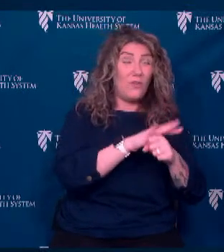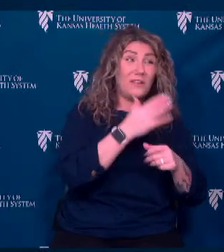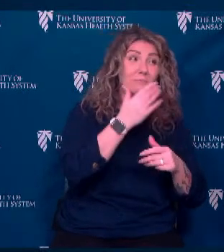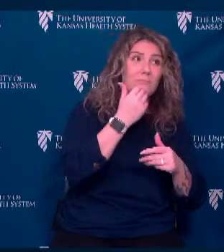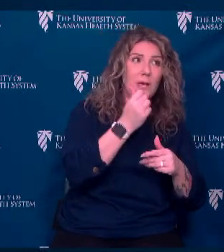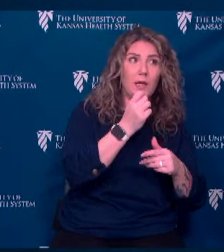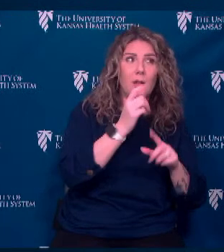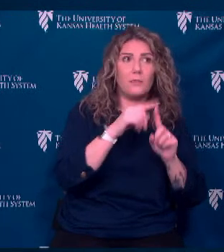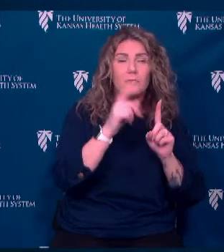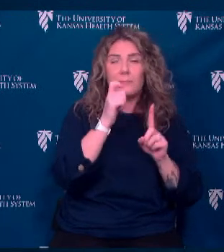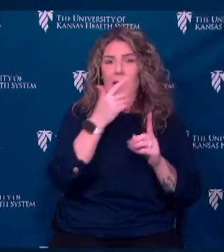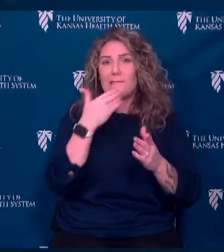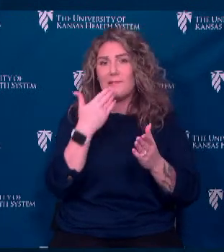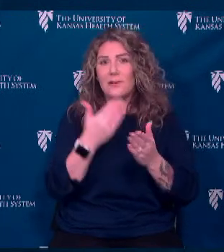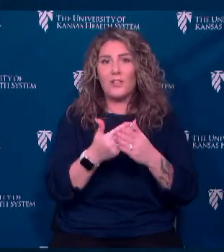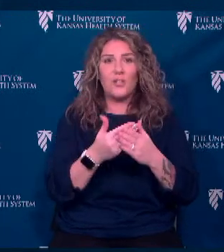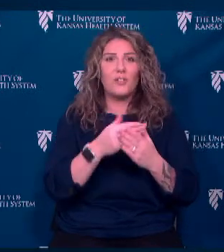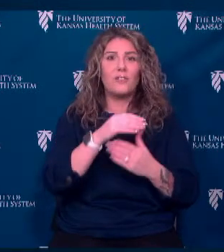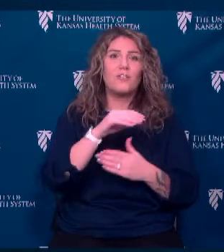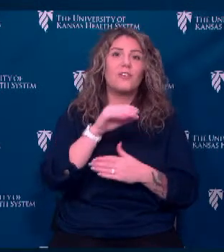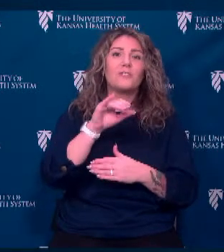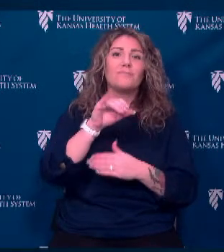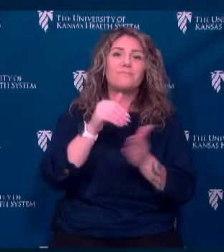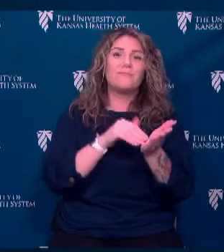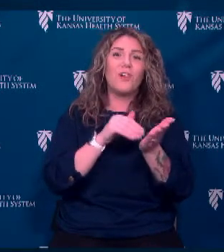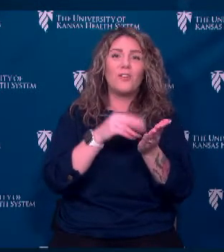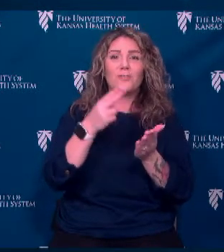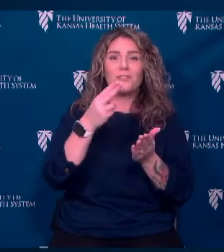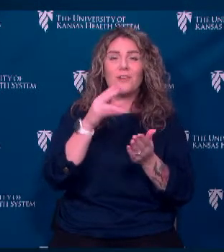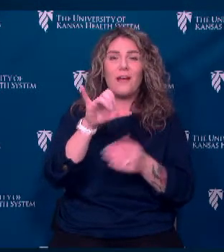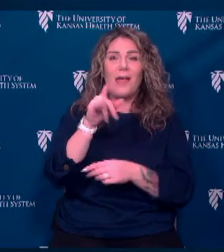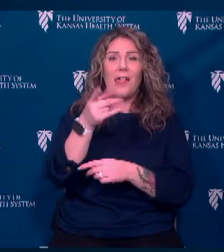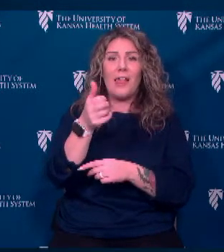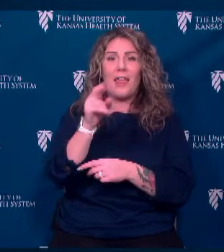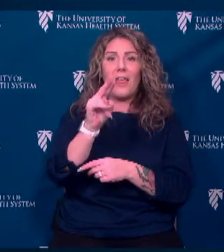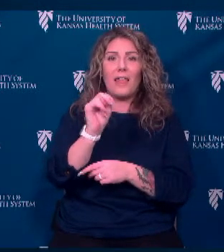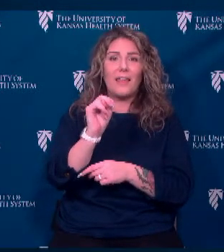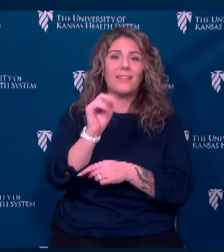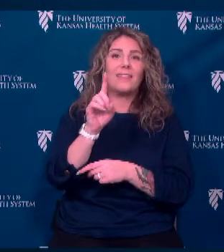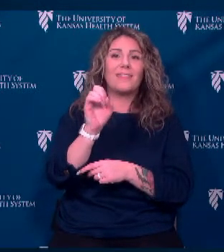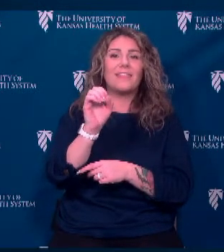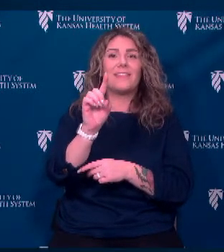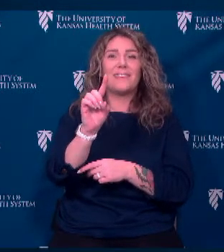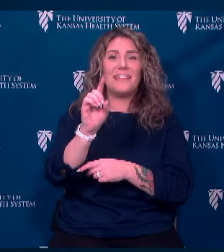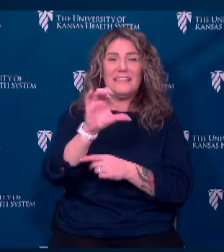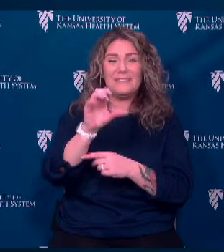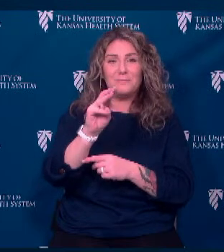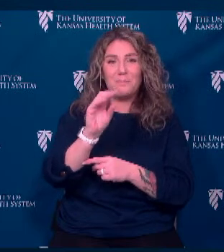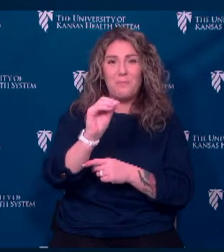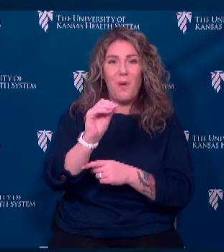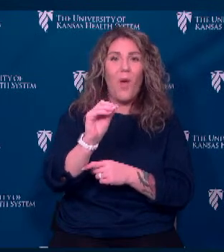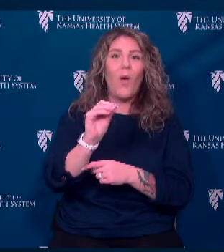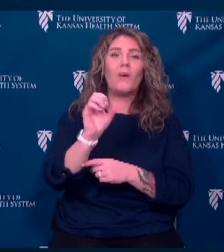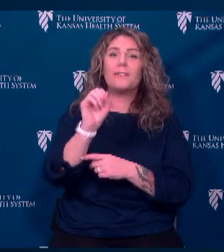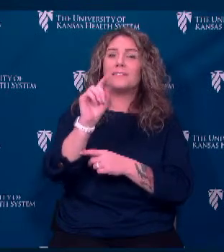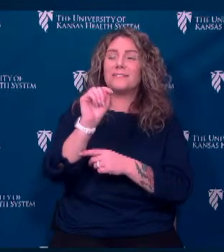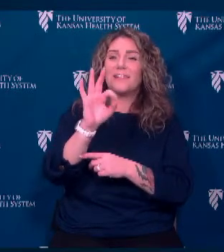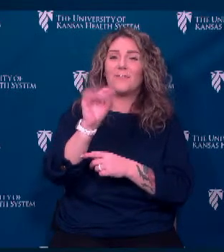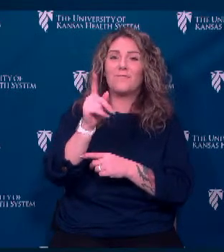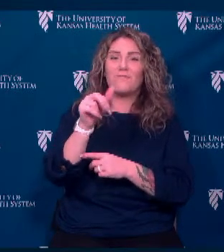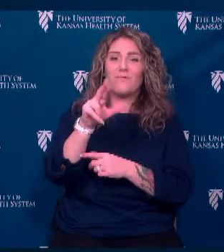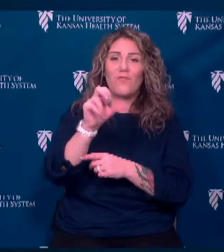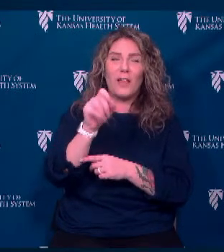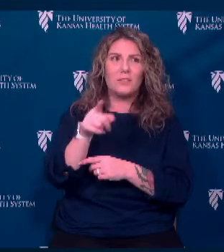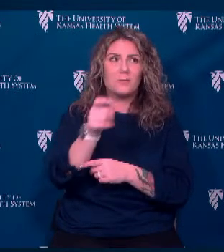Jackie Hyland, who is the Chief Medical Officer at the University of Kansas Health System in St. Francis and has to put up with me more than she'd like, what is your patient count? How are